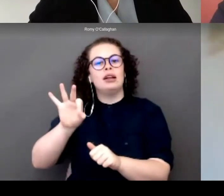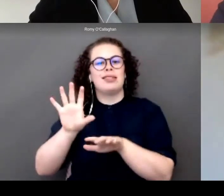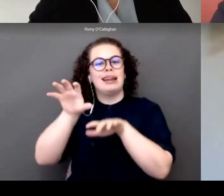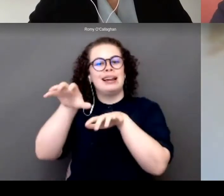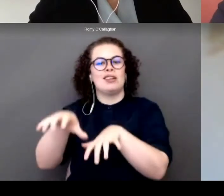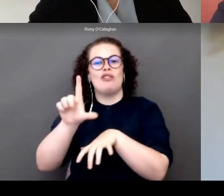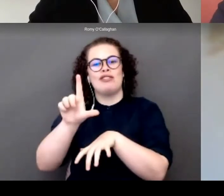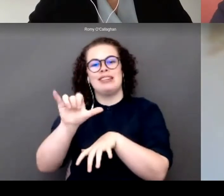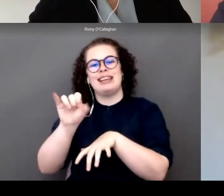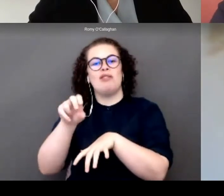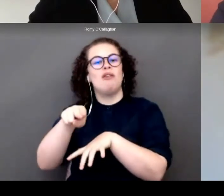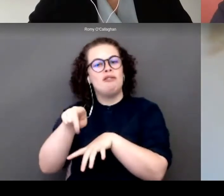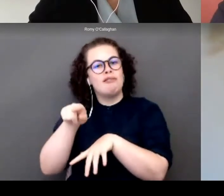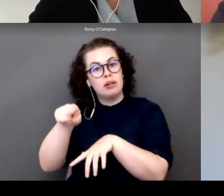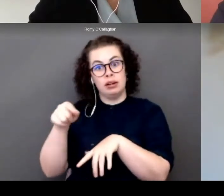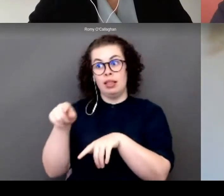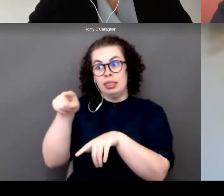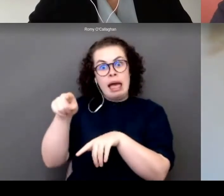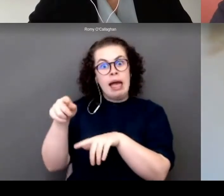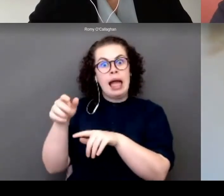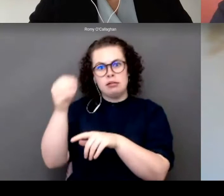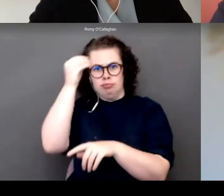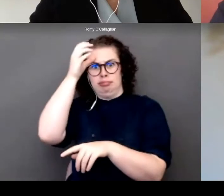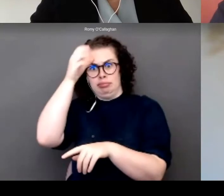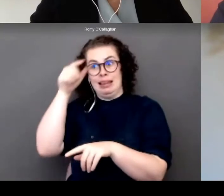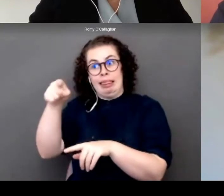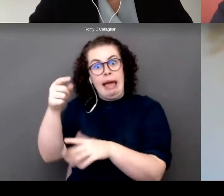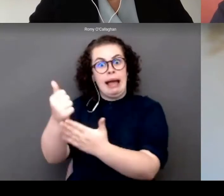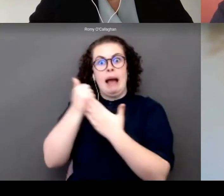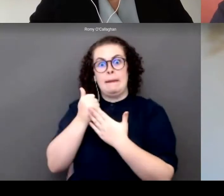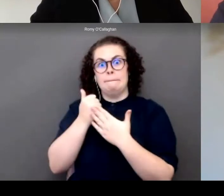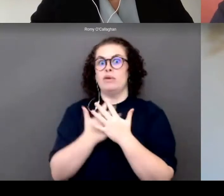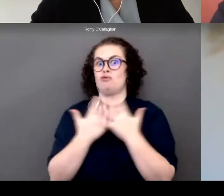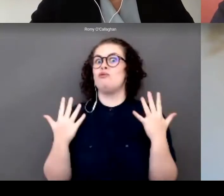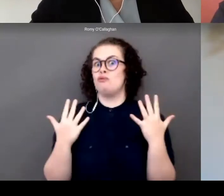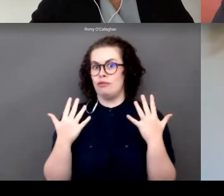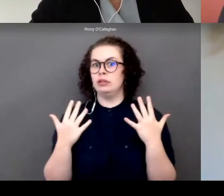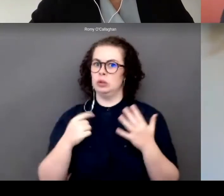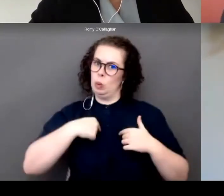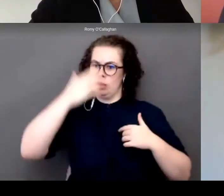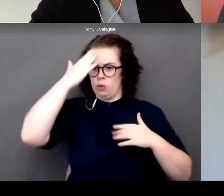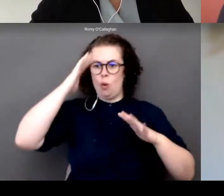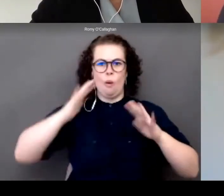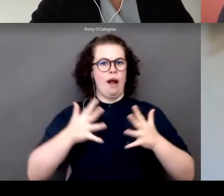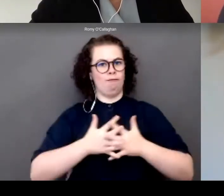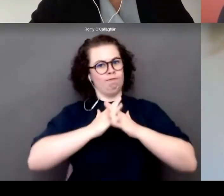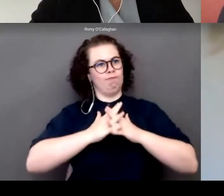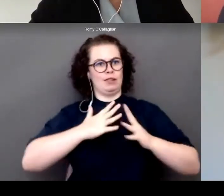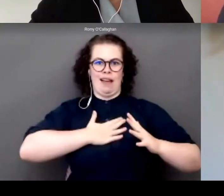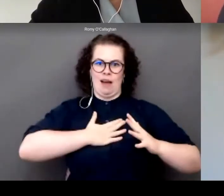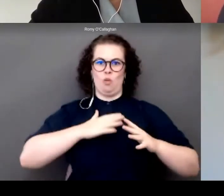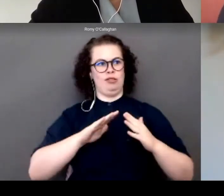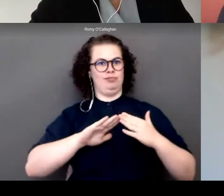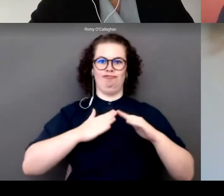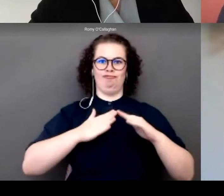mentor, and we could, as I already mentioned, we could learn only from the best. So maybe again, at this occasion, I would like to